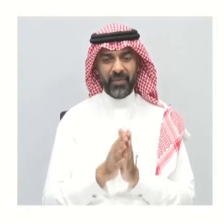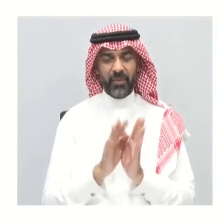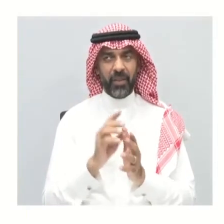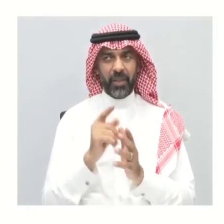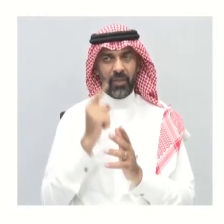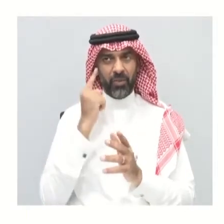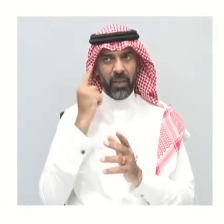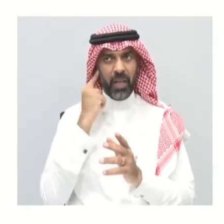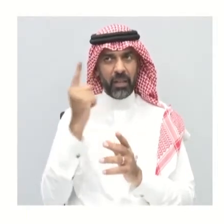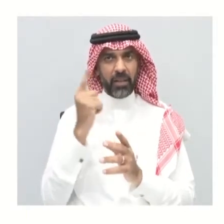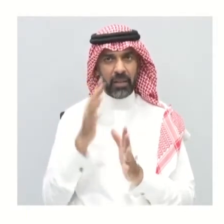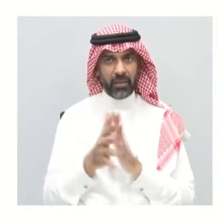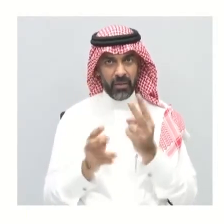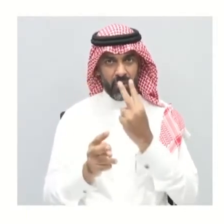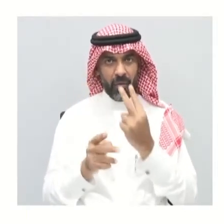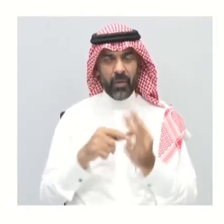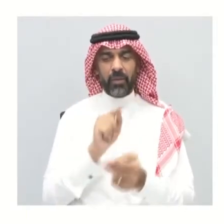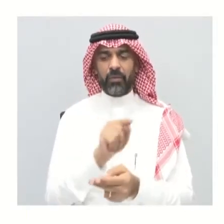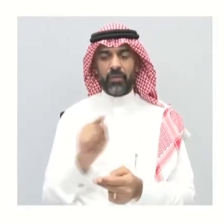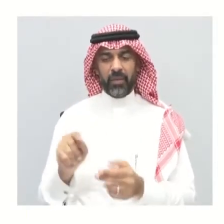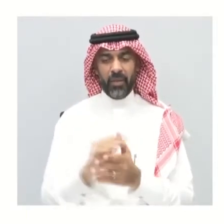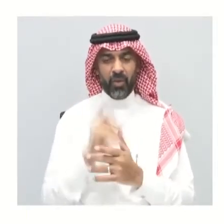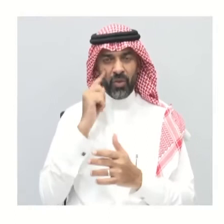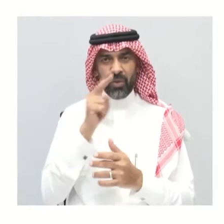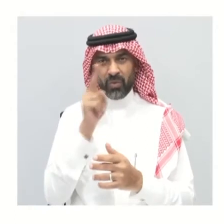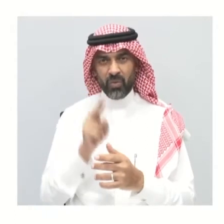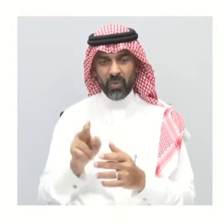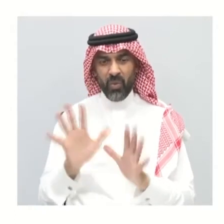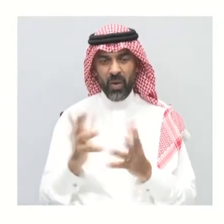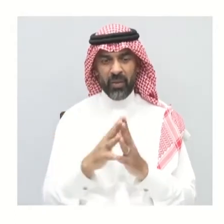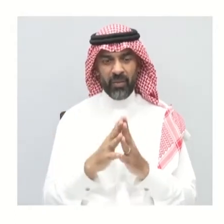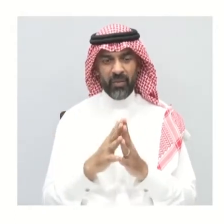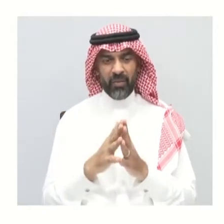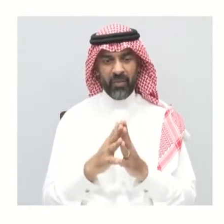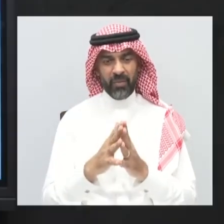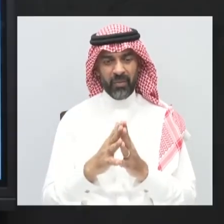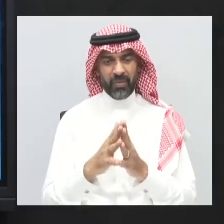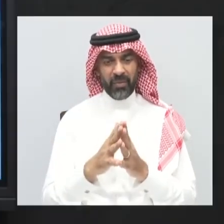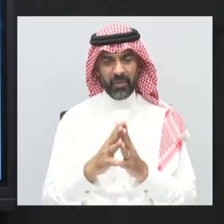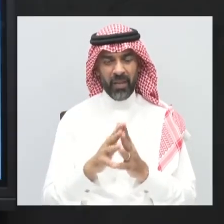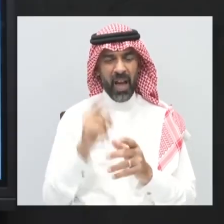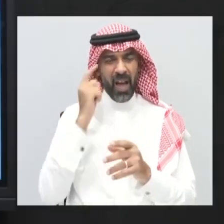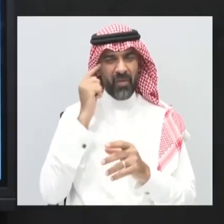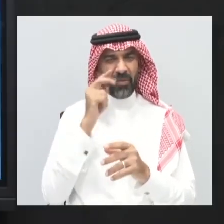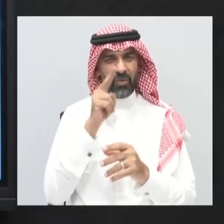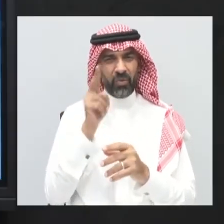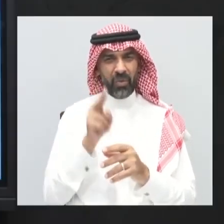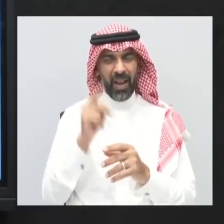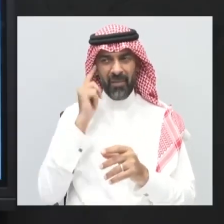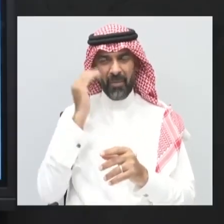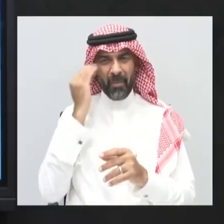point. Now, what does this question say? Remember the conversation between Lean and